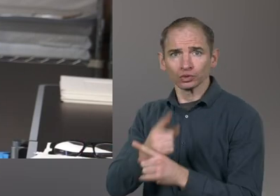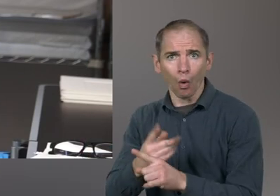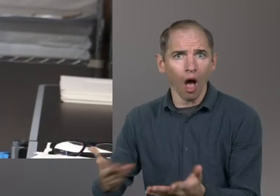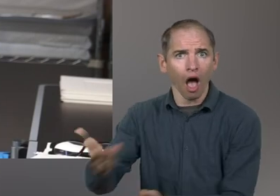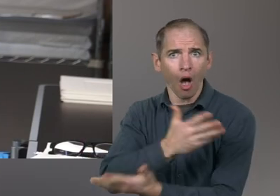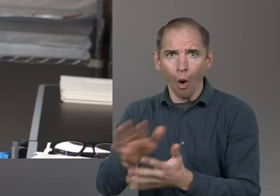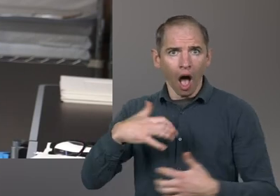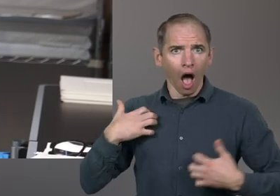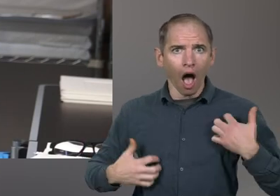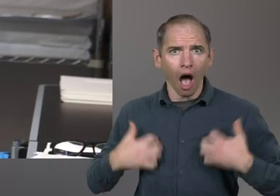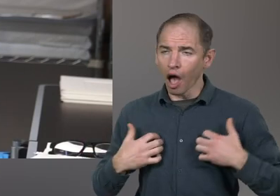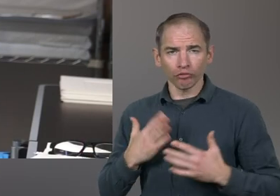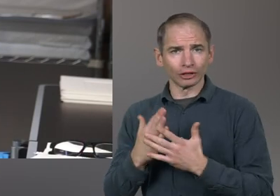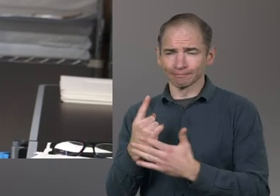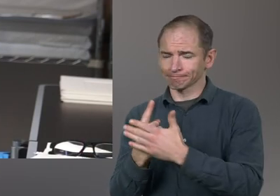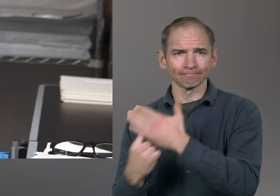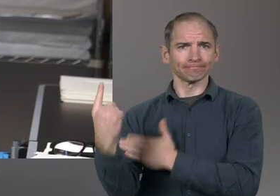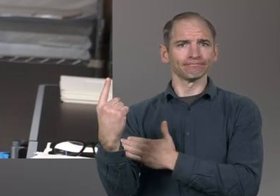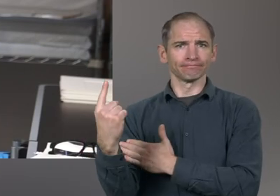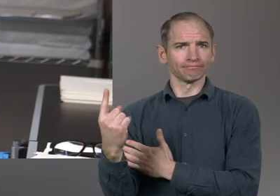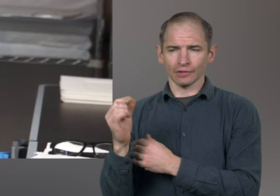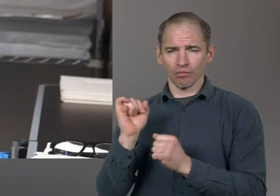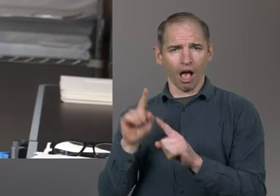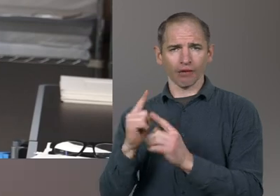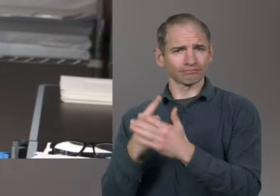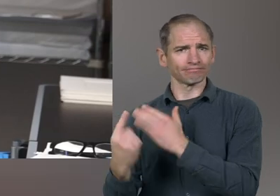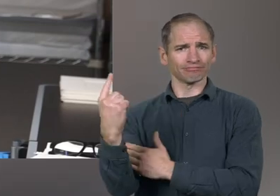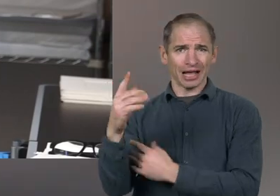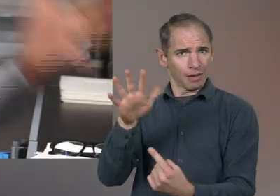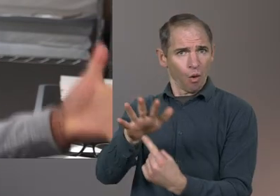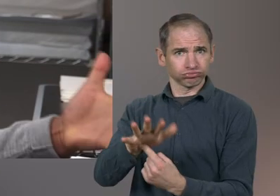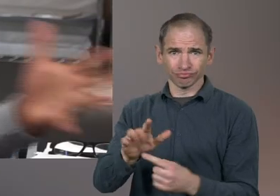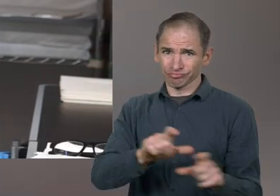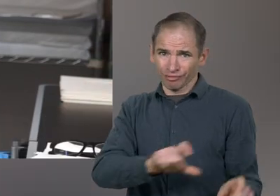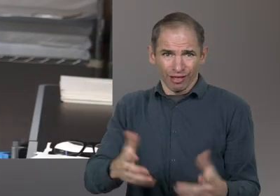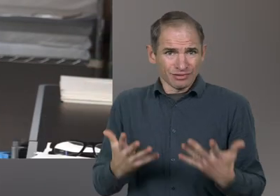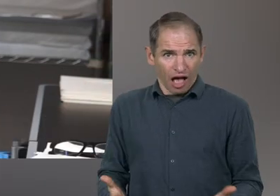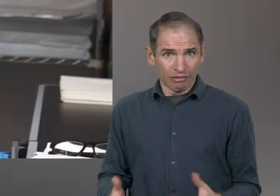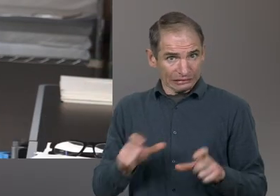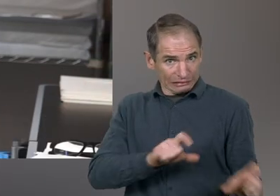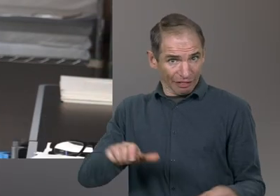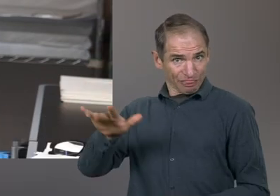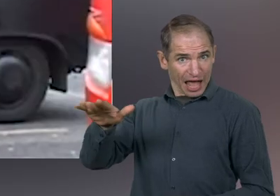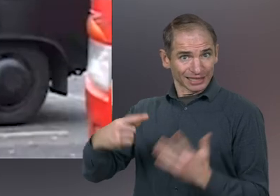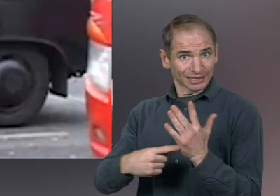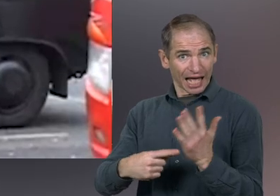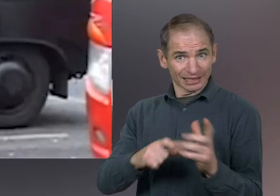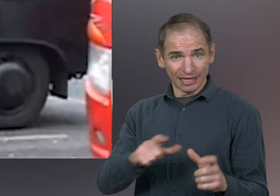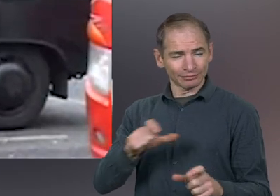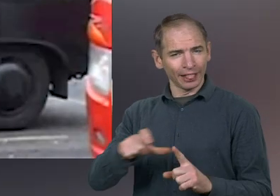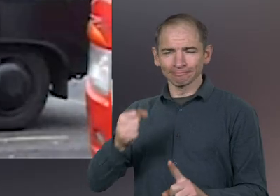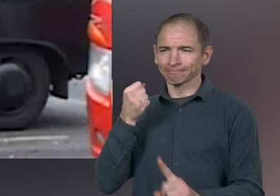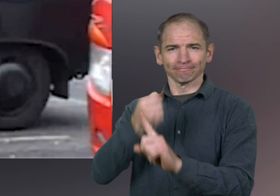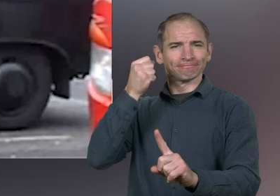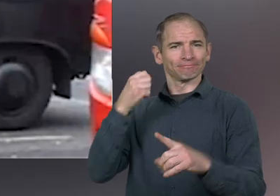clearly, of its time, a really important piece of work. It still is. I think it's still on a show at Tate as we speak now.